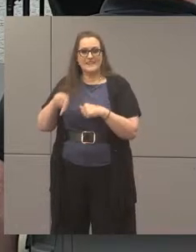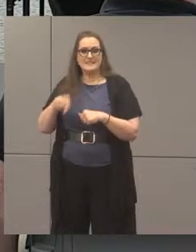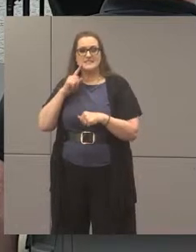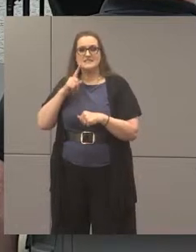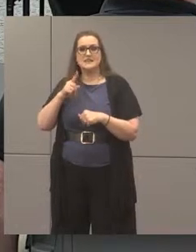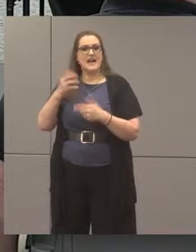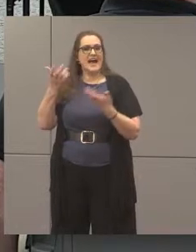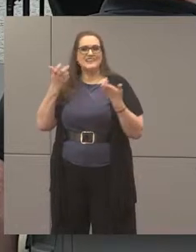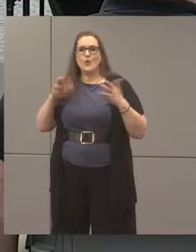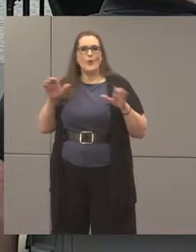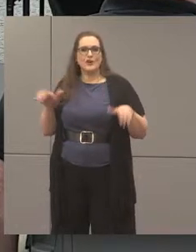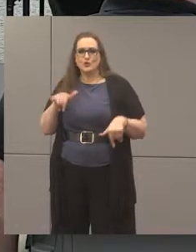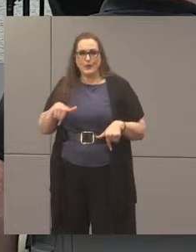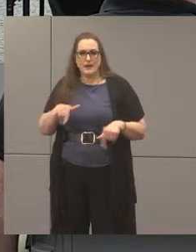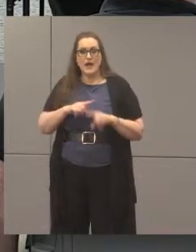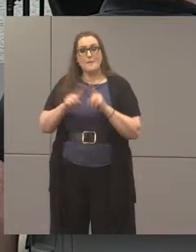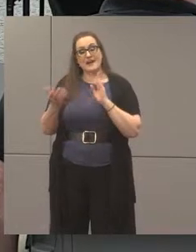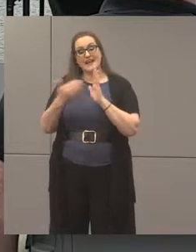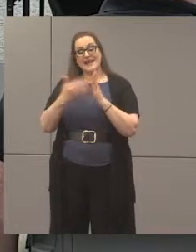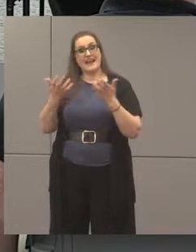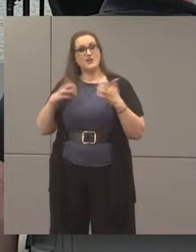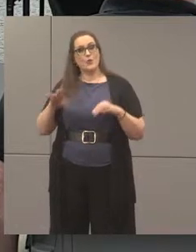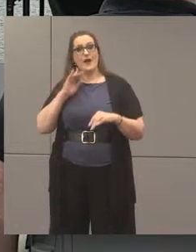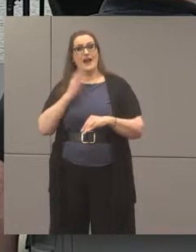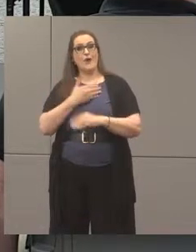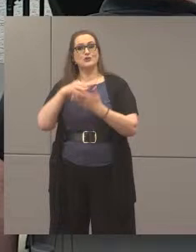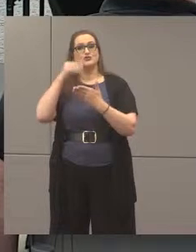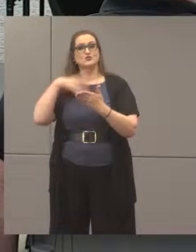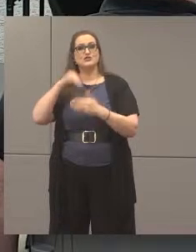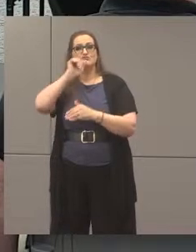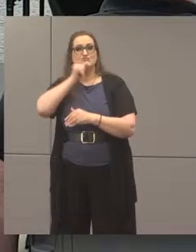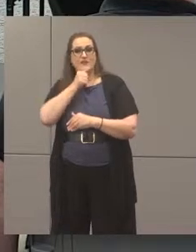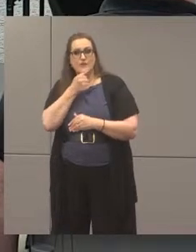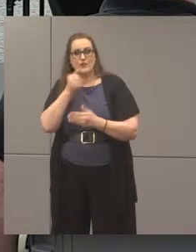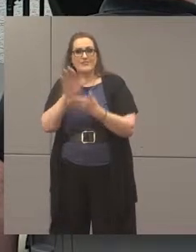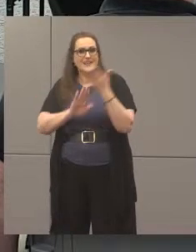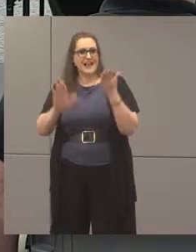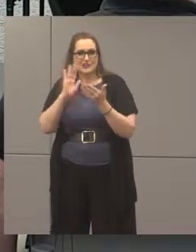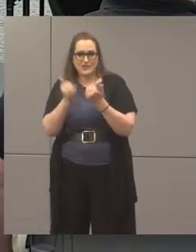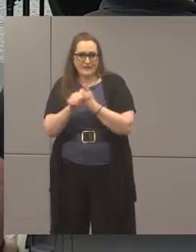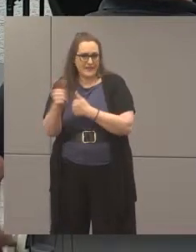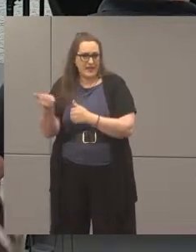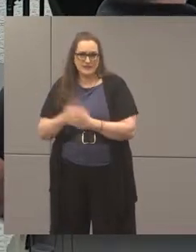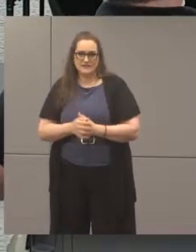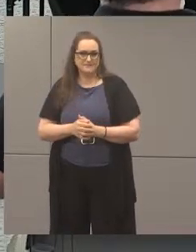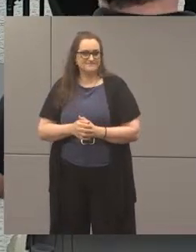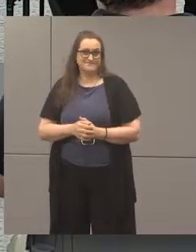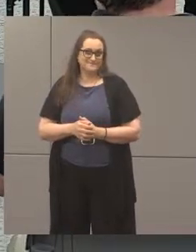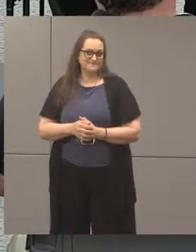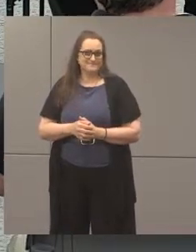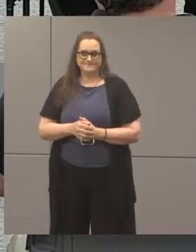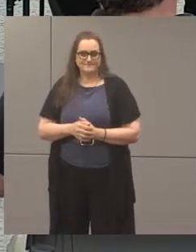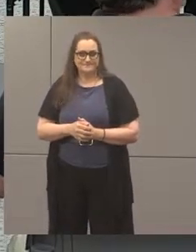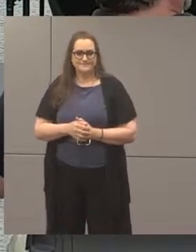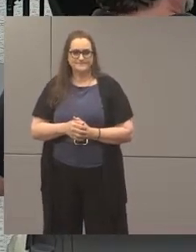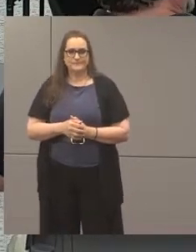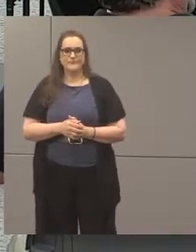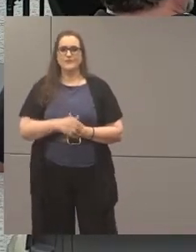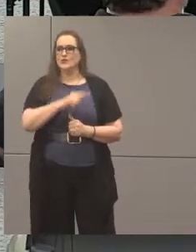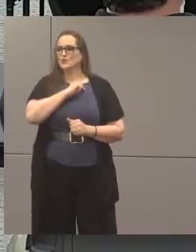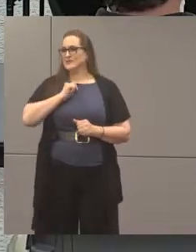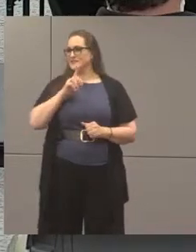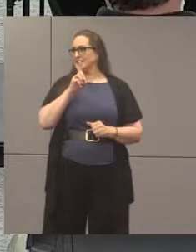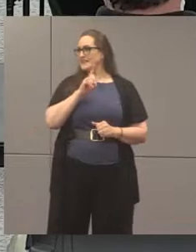I don't want to do it, but then again, I don't want our students to suffer, our college and everything else. So, Trustee Daly?